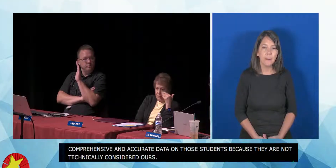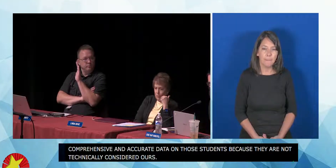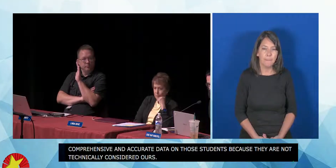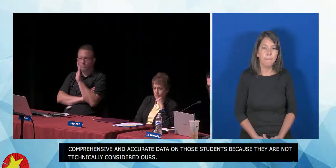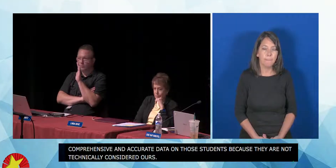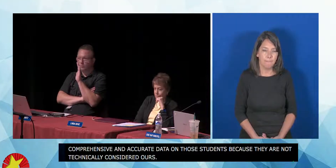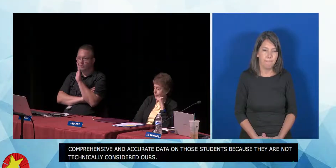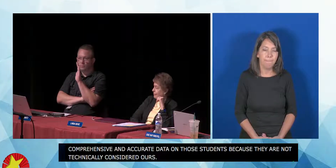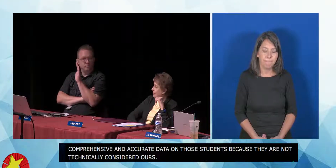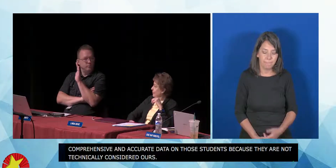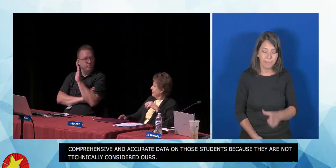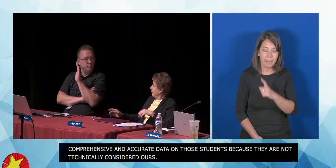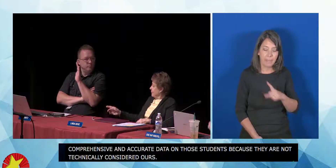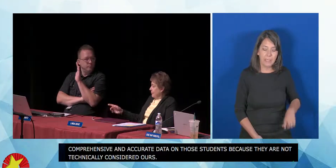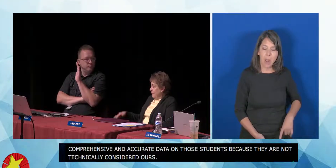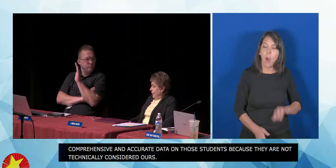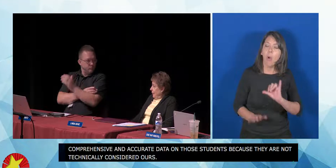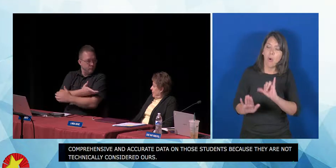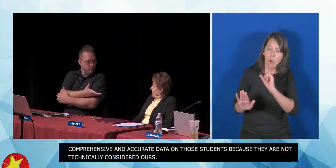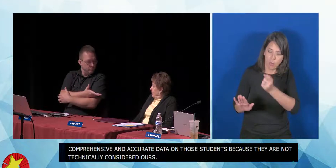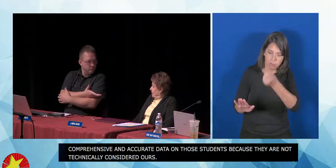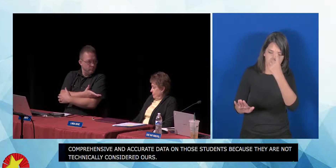Okay, I understand. Thank you, Susan.